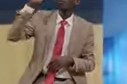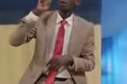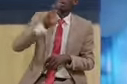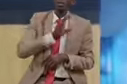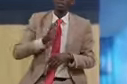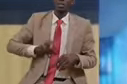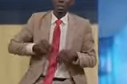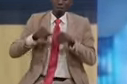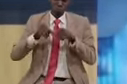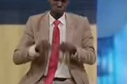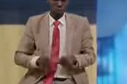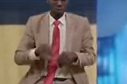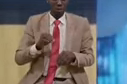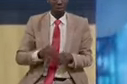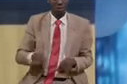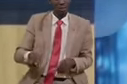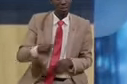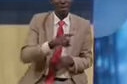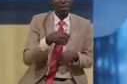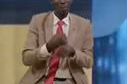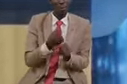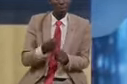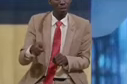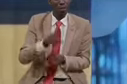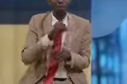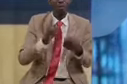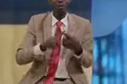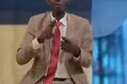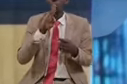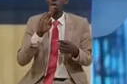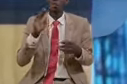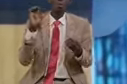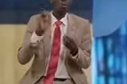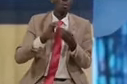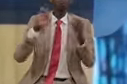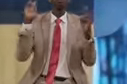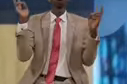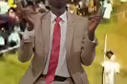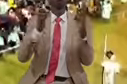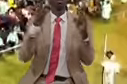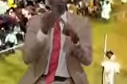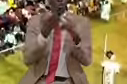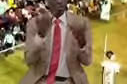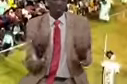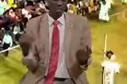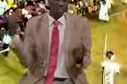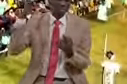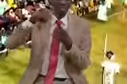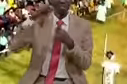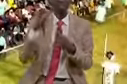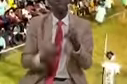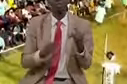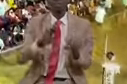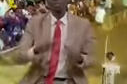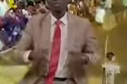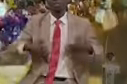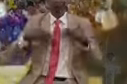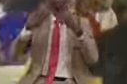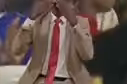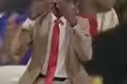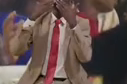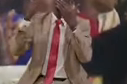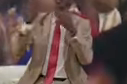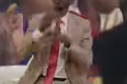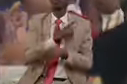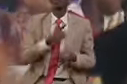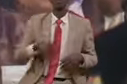now, and make them victorious from now to the end of their lives. Thank you, Lord. We know